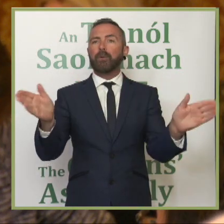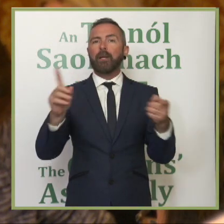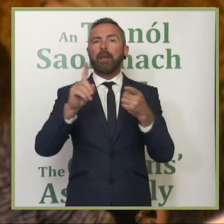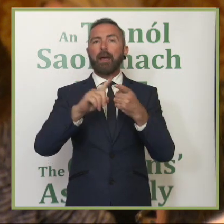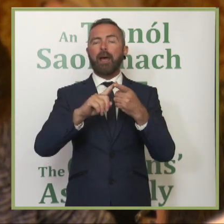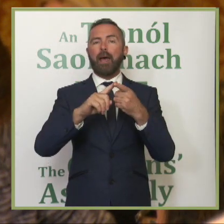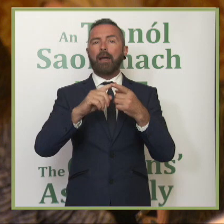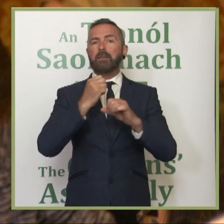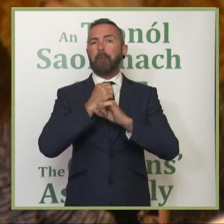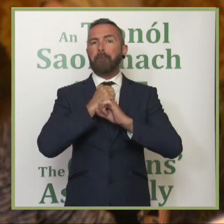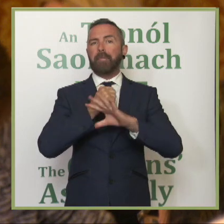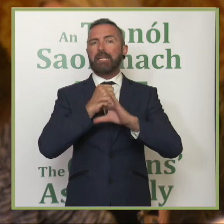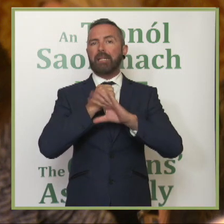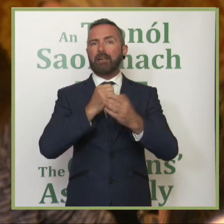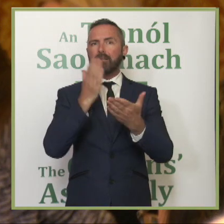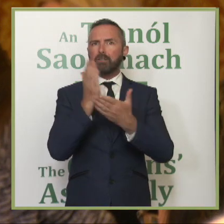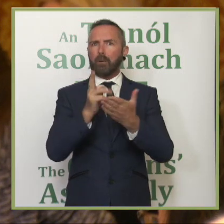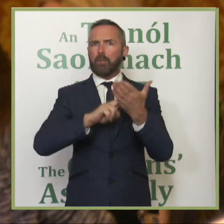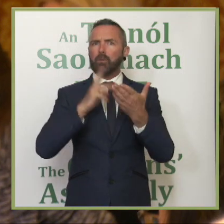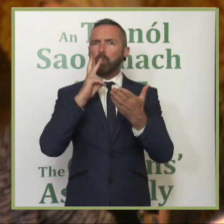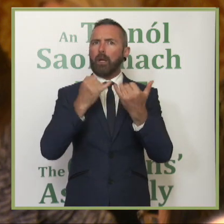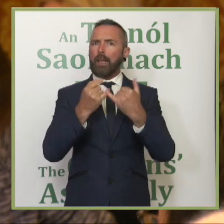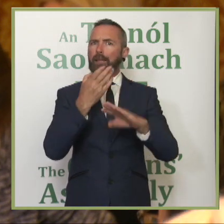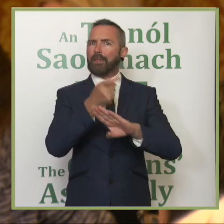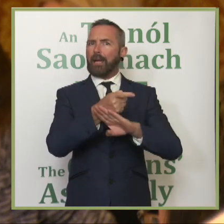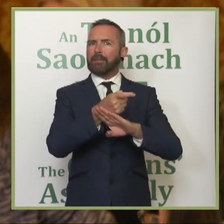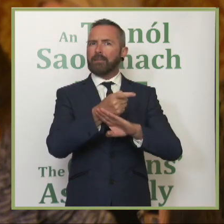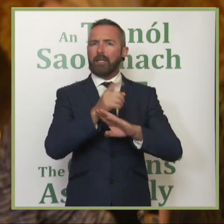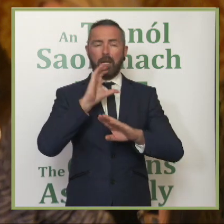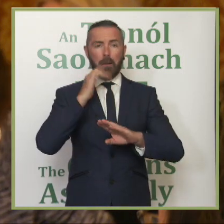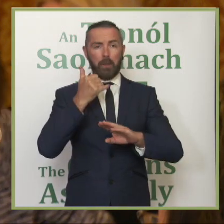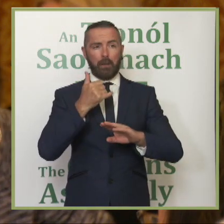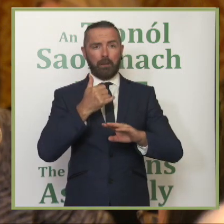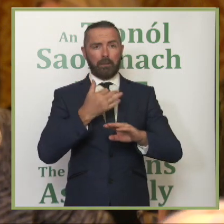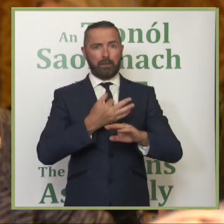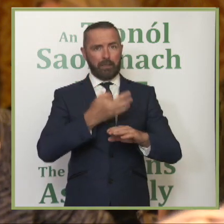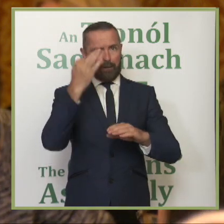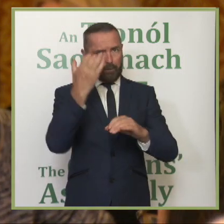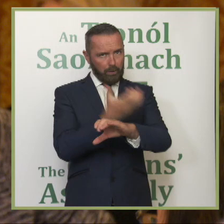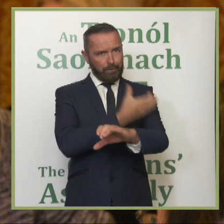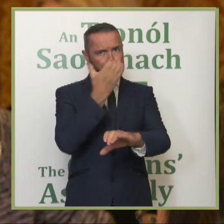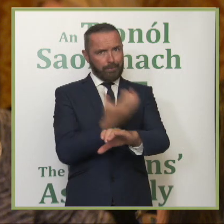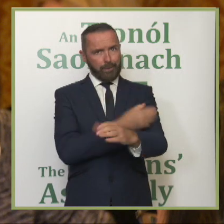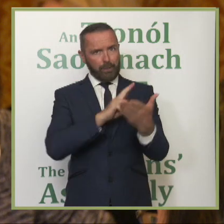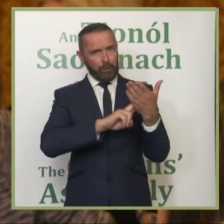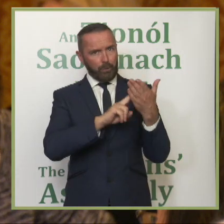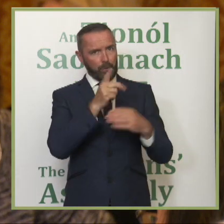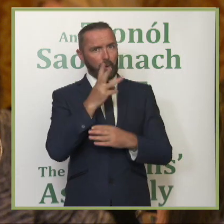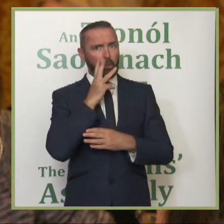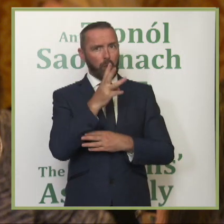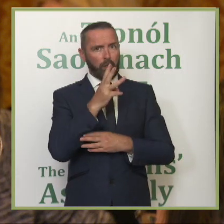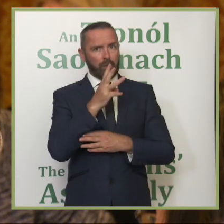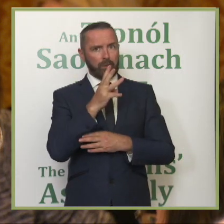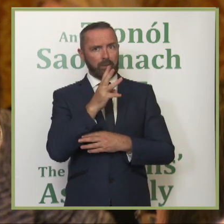using derogatory words like that, because the more they're used to describe the people we're here trying to